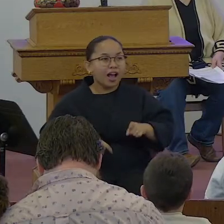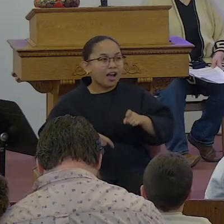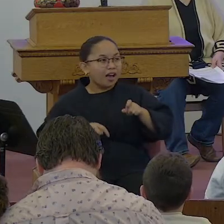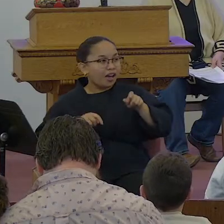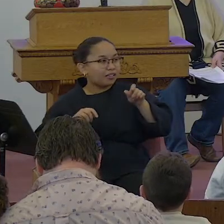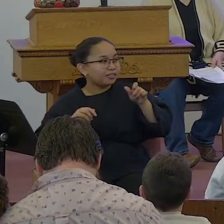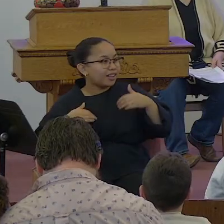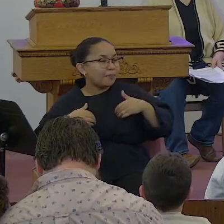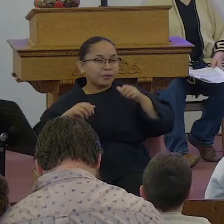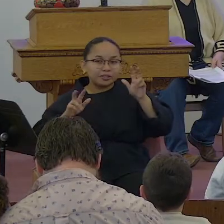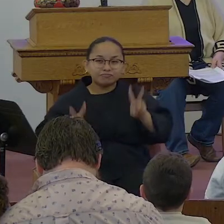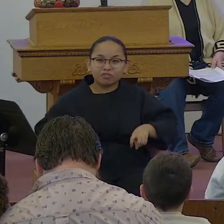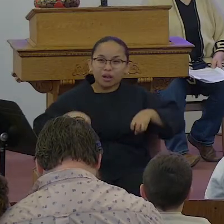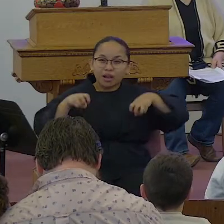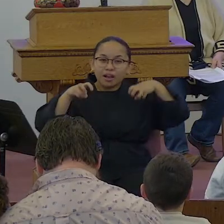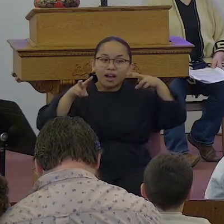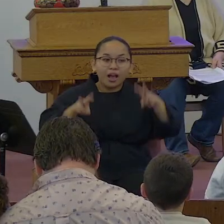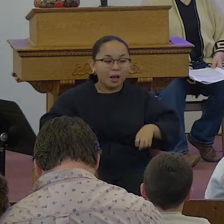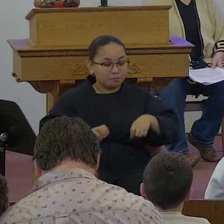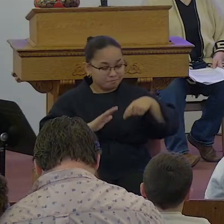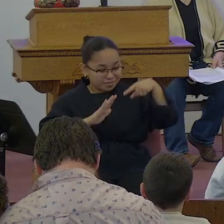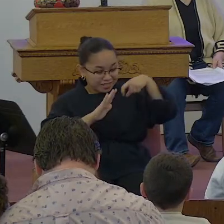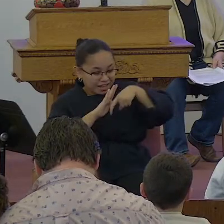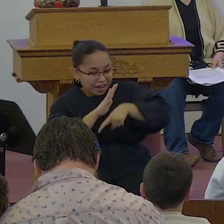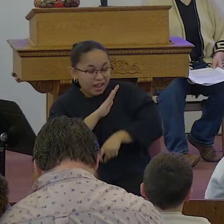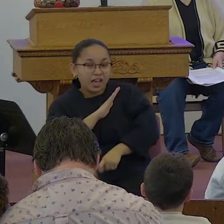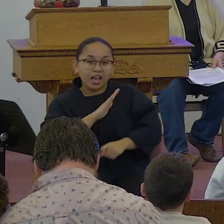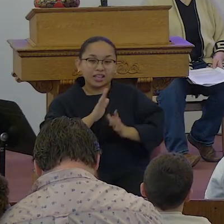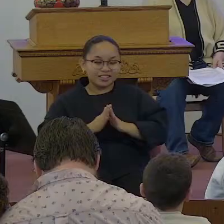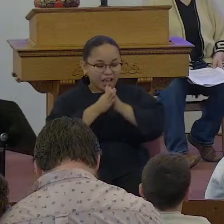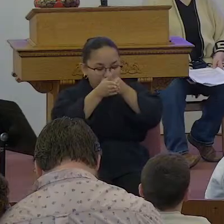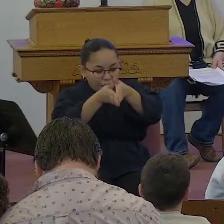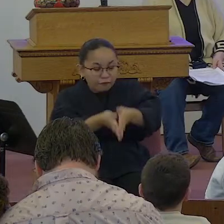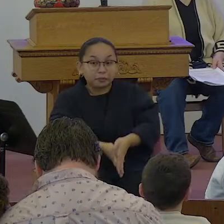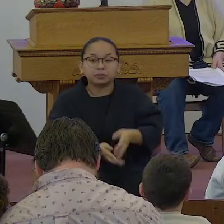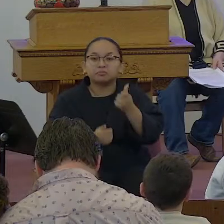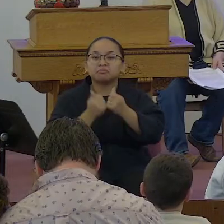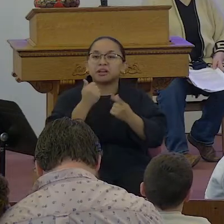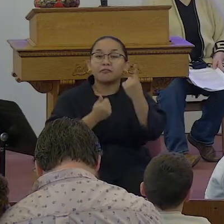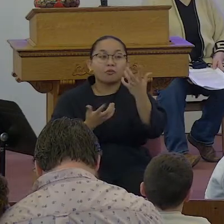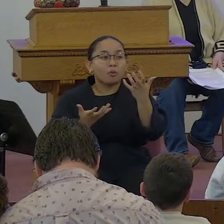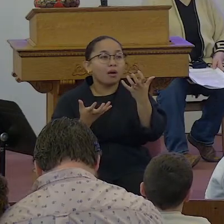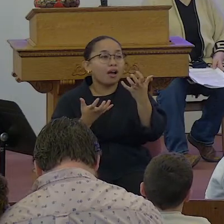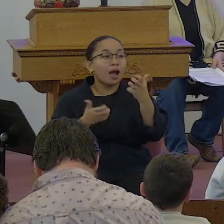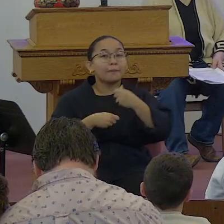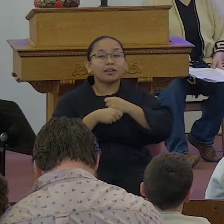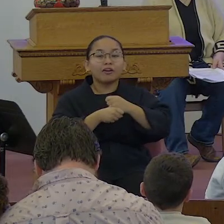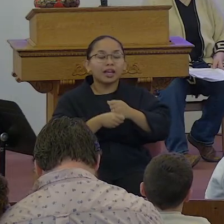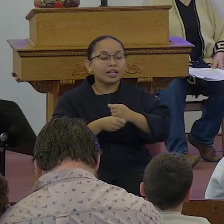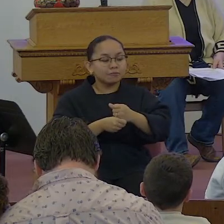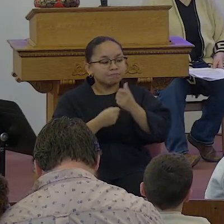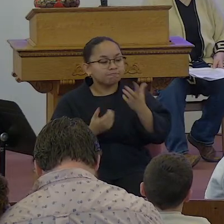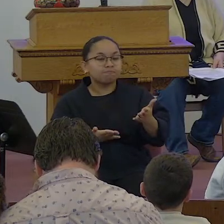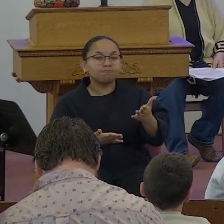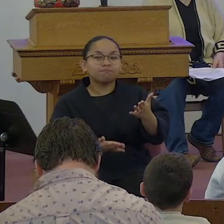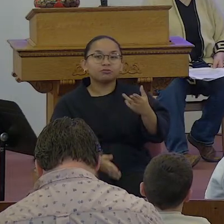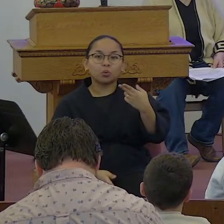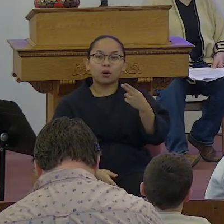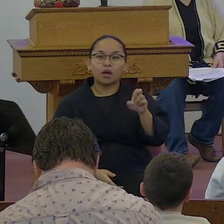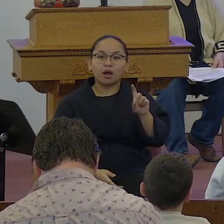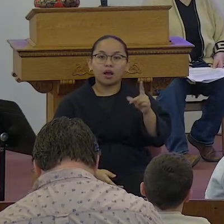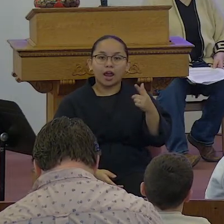and divers. Everybody else wants to get created. This here's your chance. Hedgehogs and night